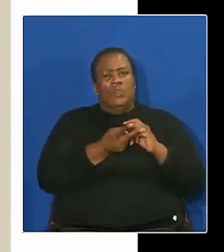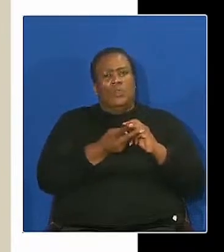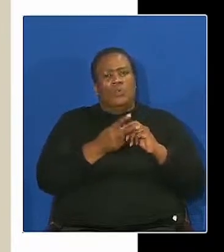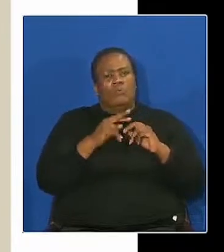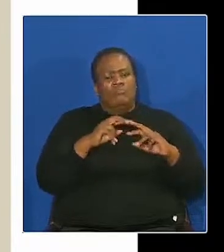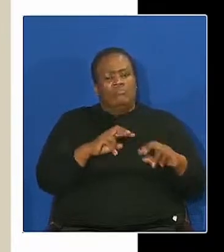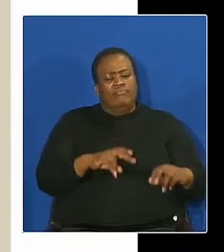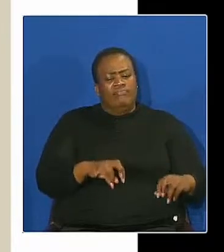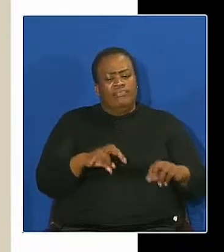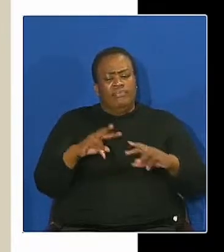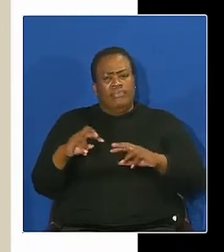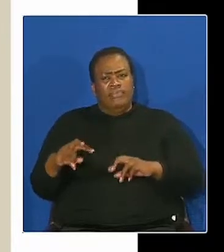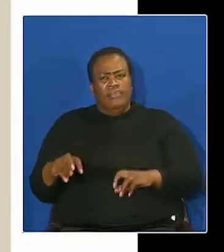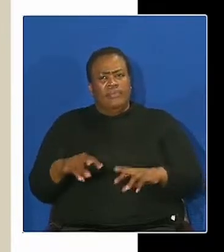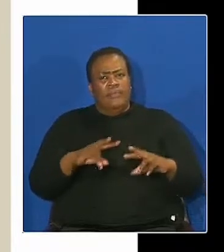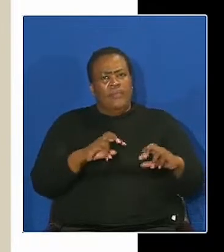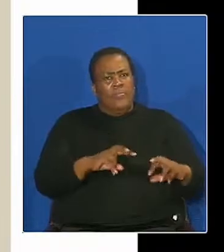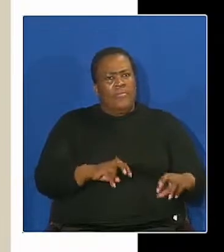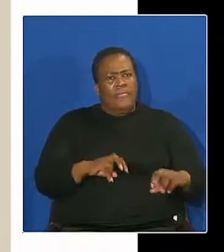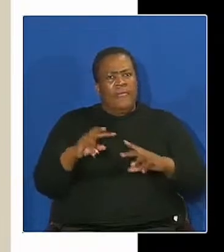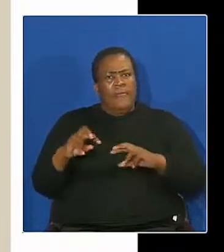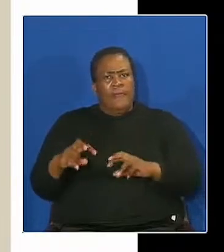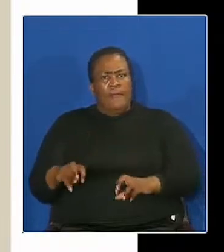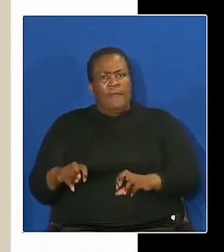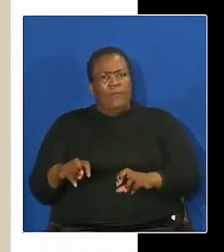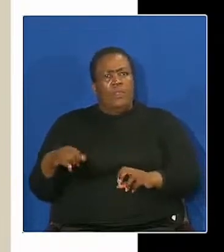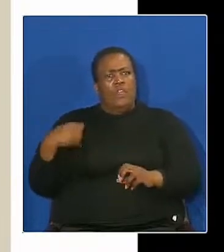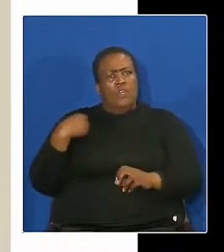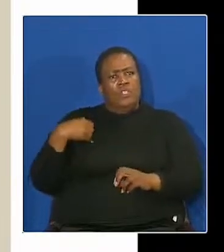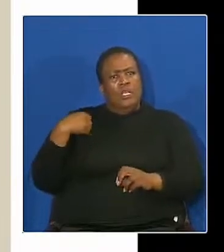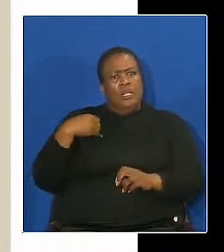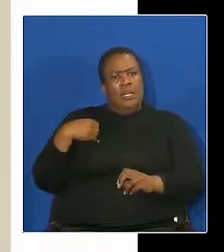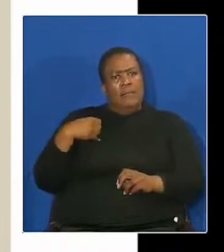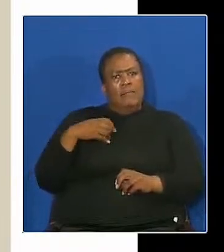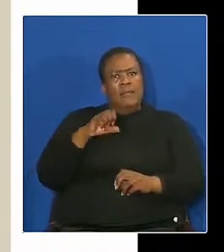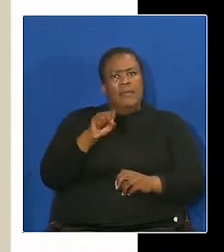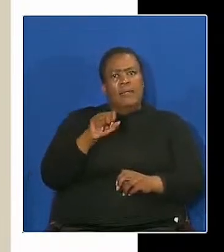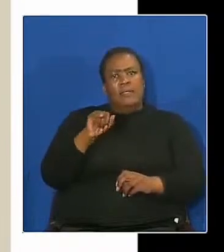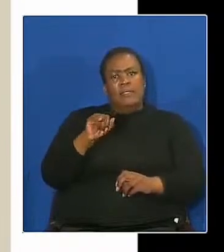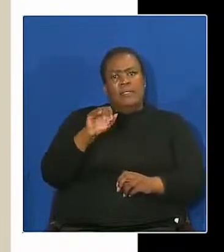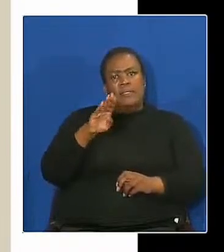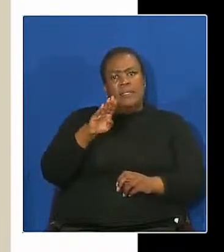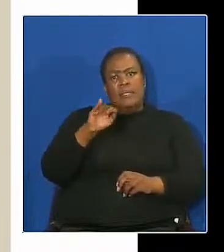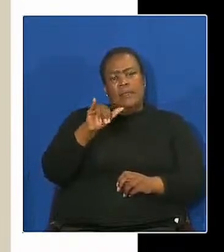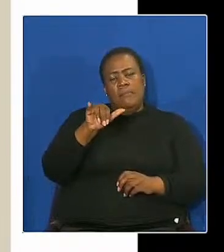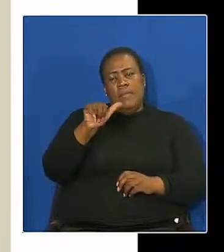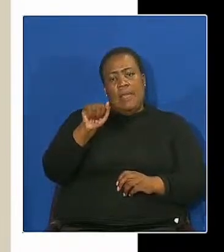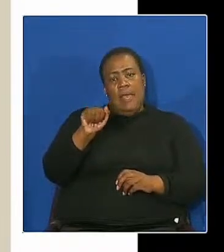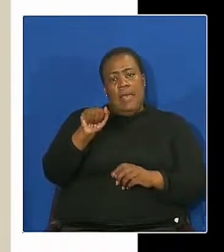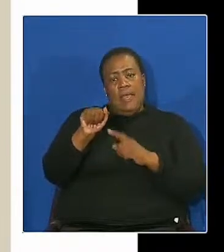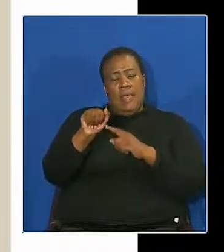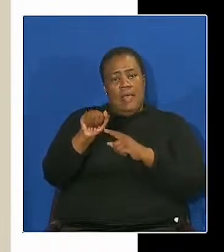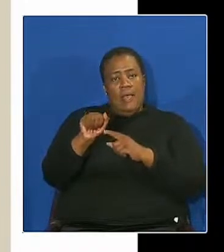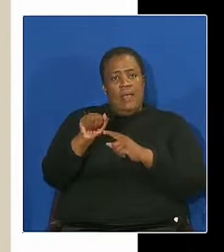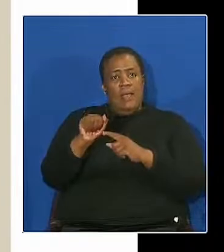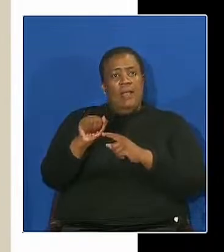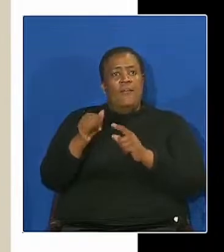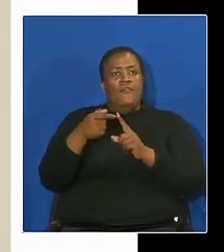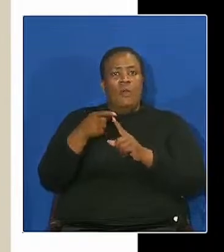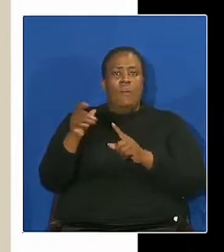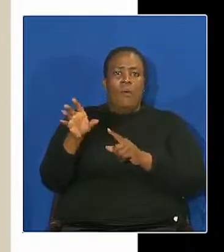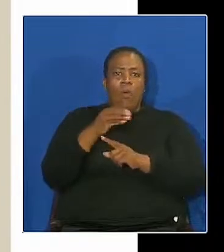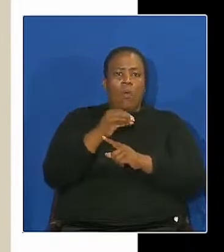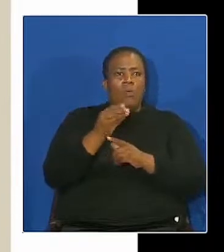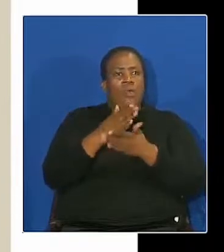the surname Sibia comes, then we're moving it from from almost all the parts where there